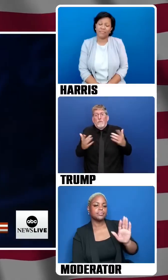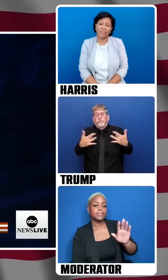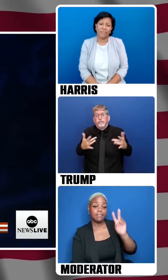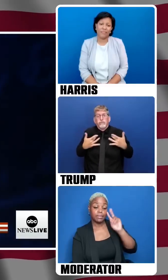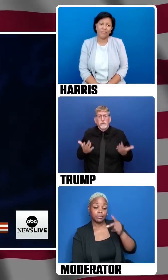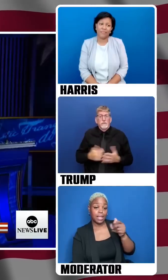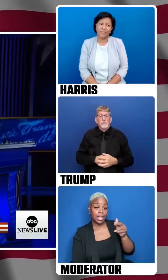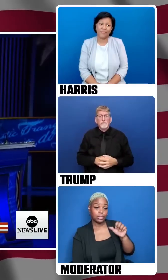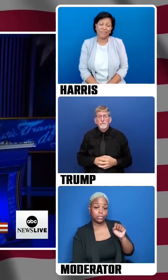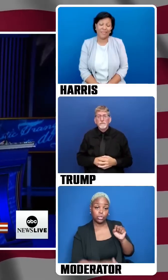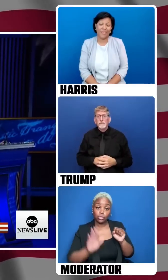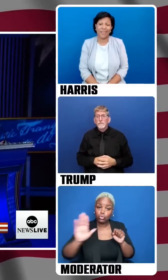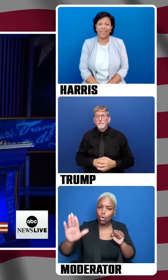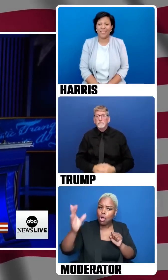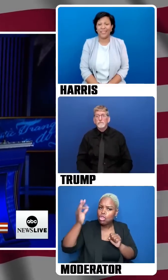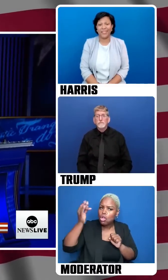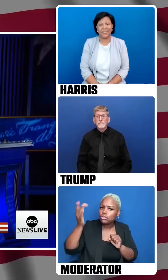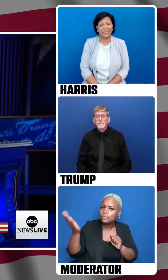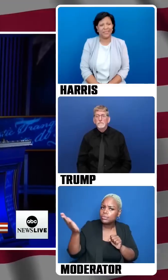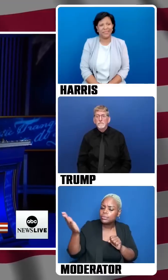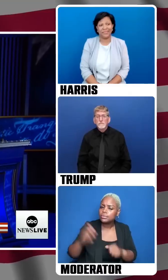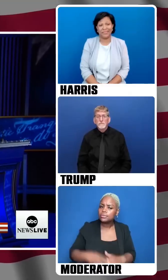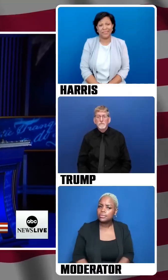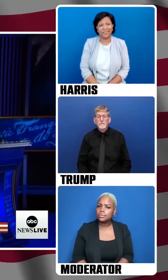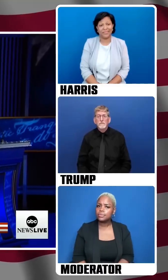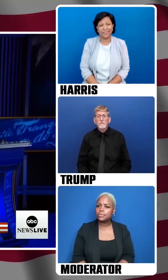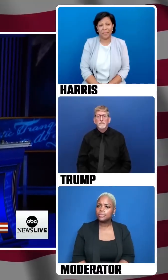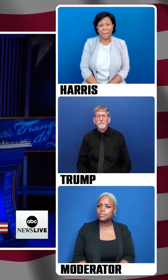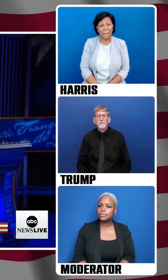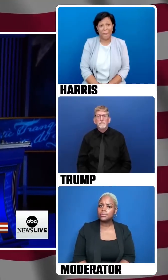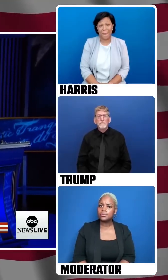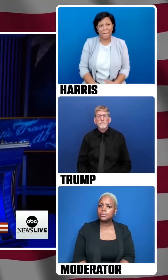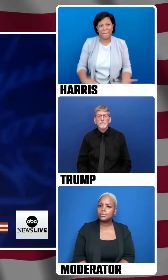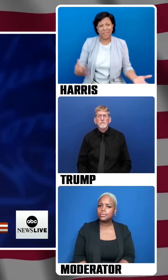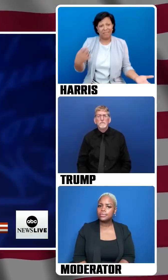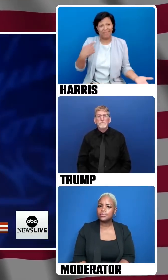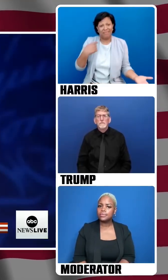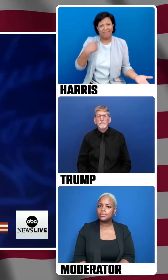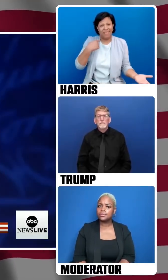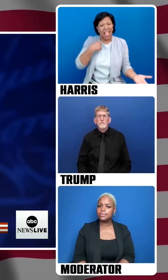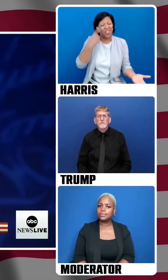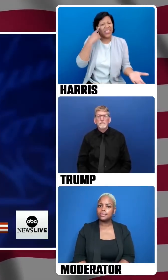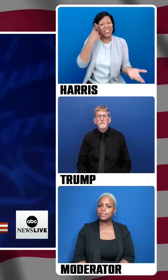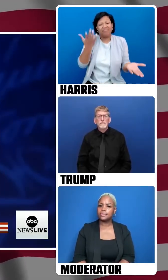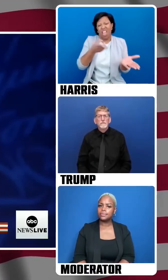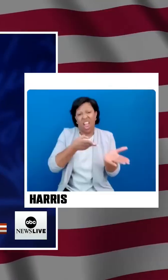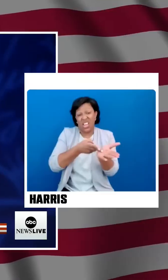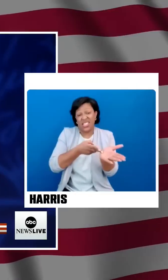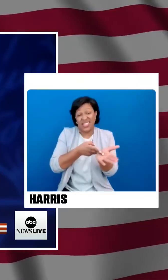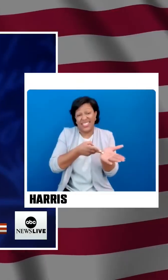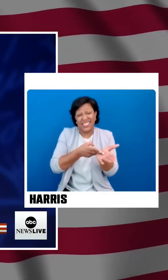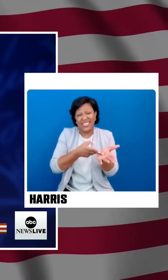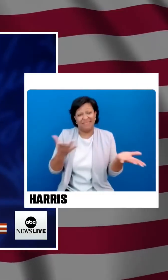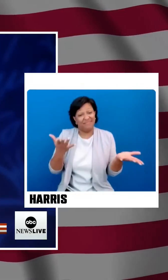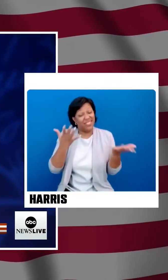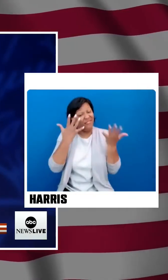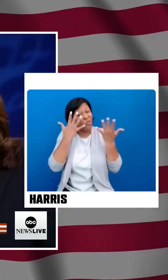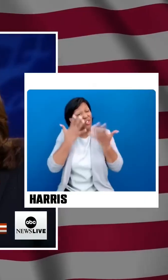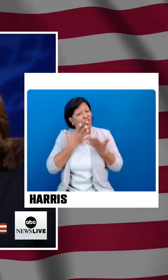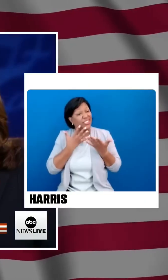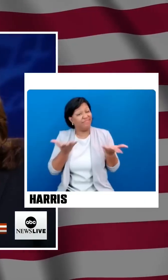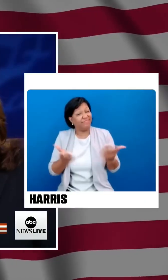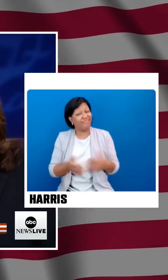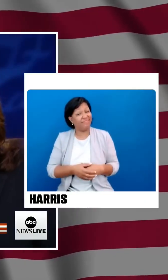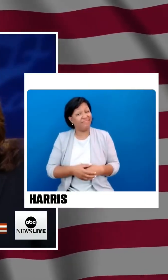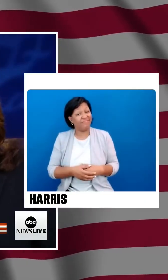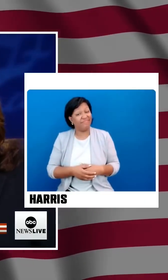this? I think it's, I mean, honestly, I think it's a tragedy that we have someone who